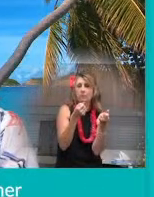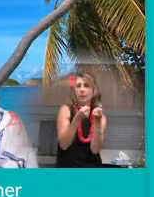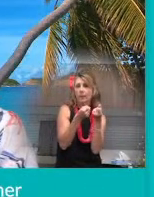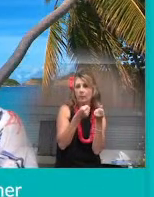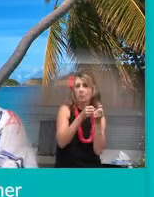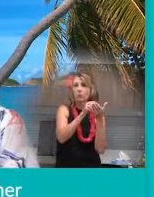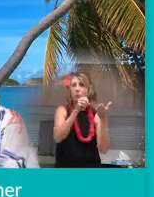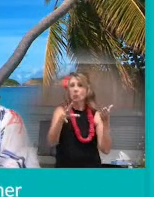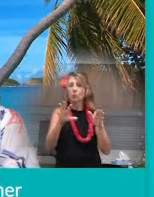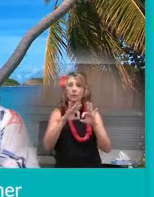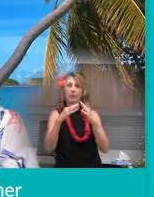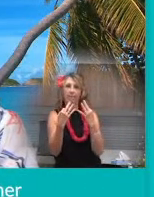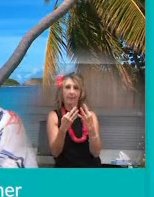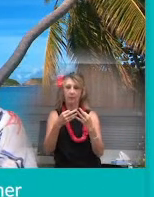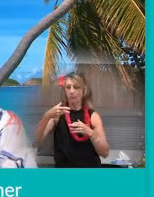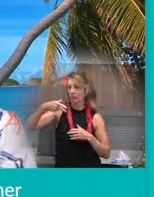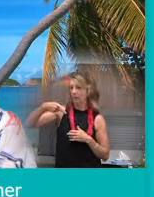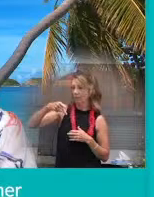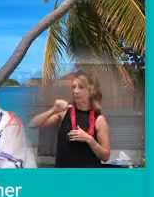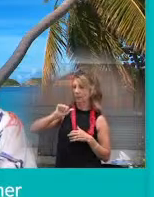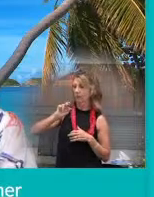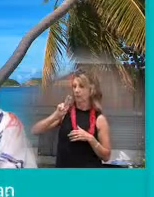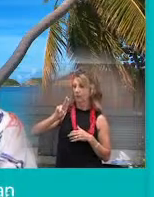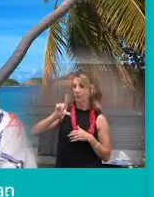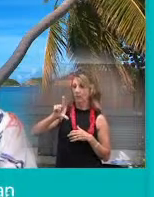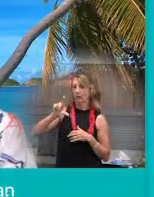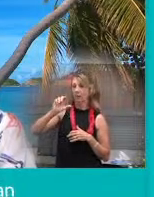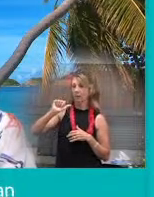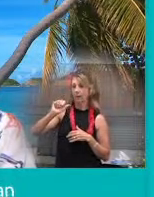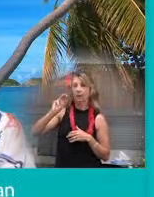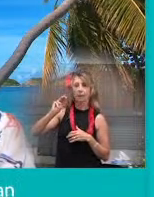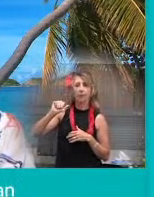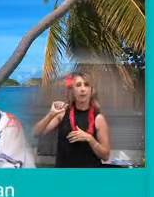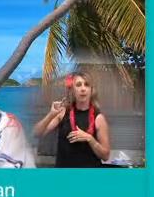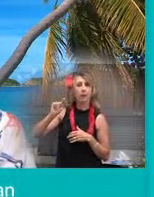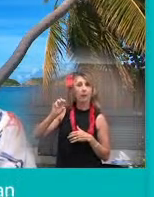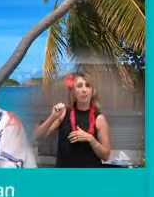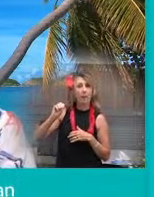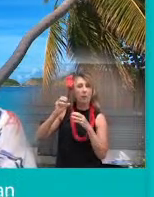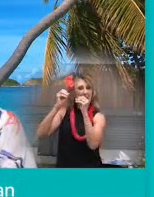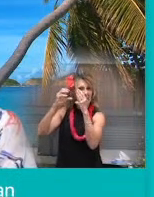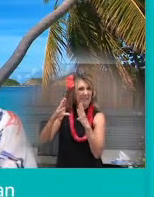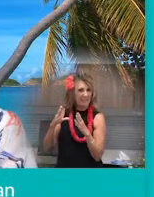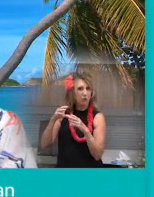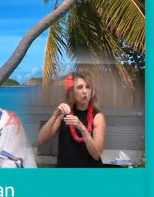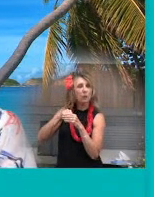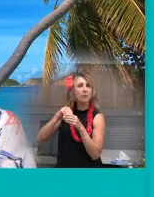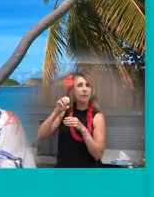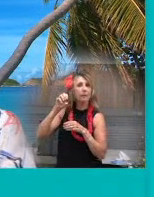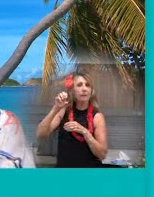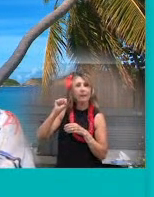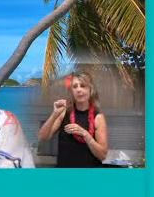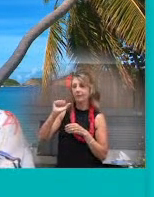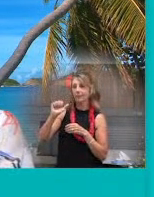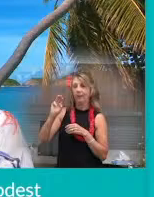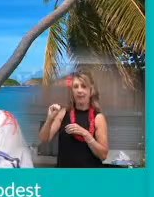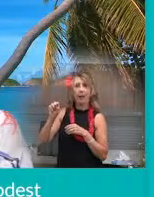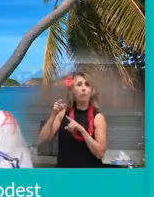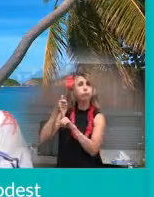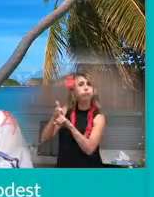families. Paul Amato, teacher, St. Angela Merici. Paul is an